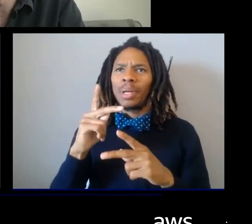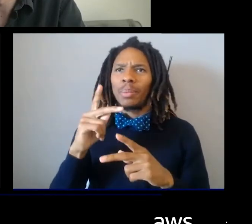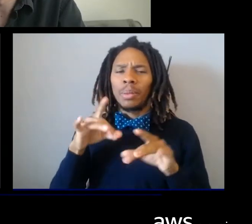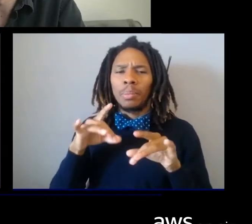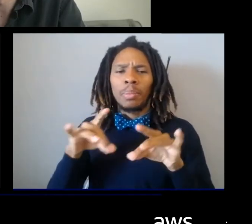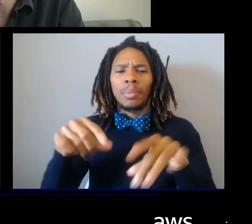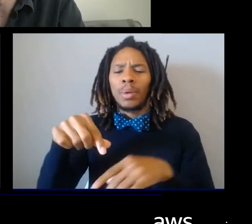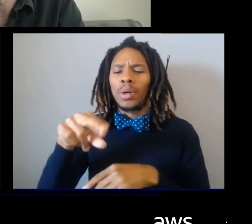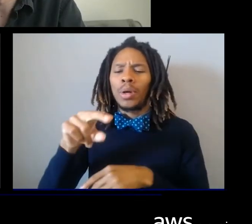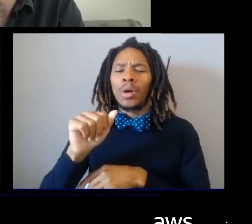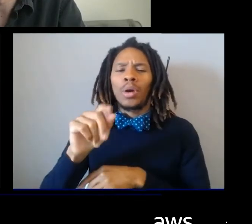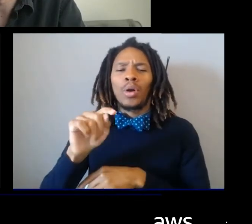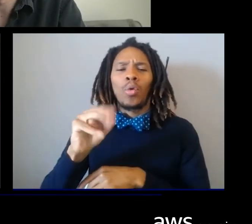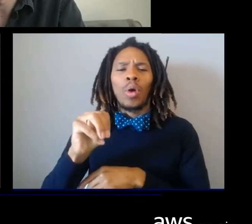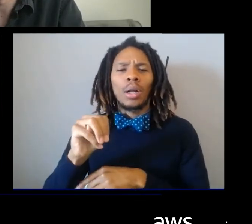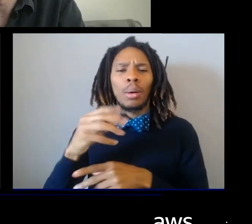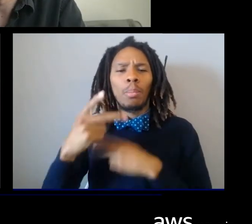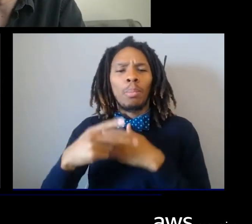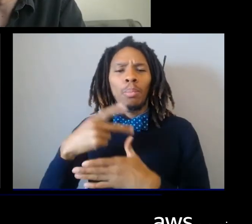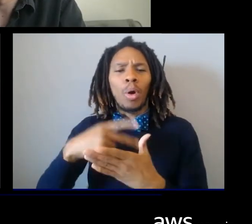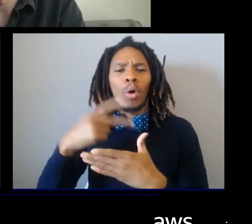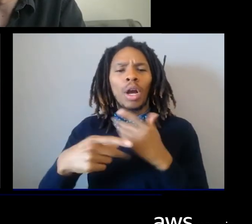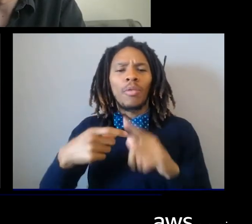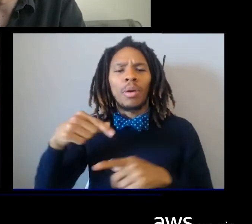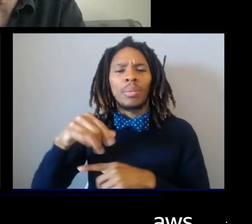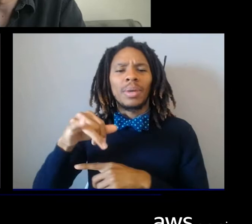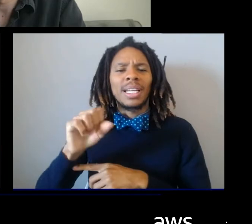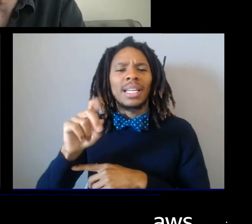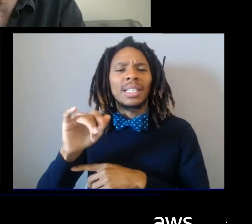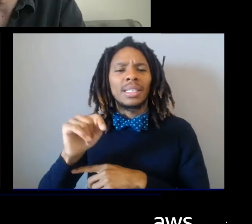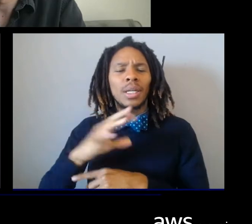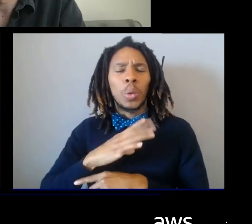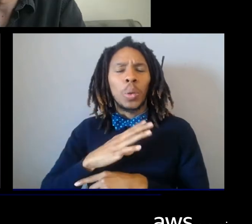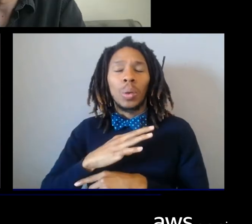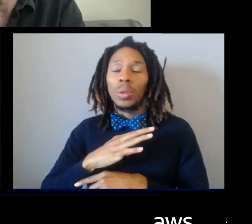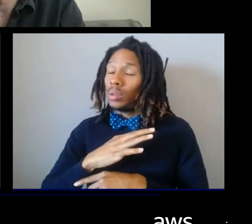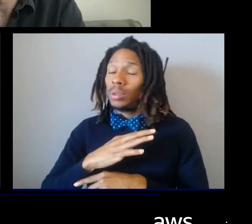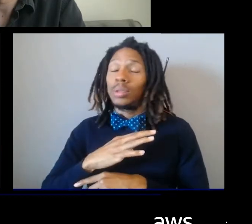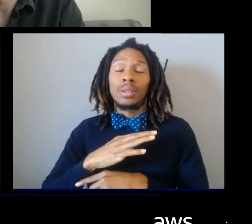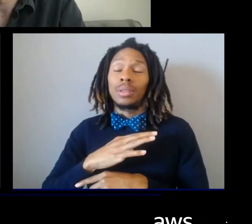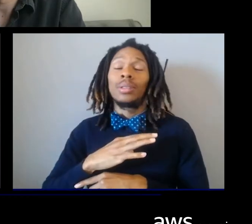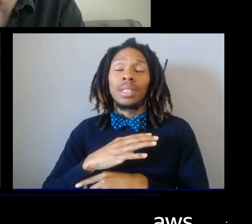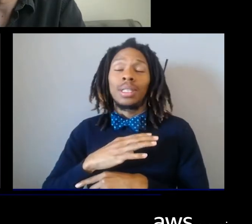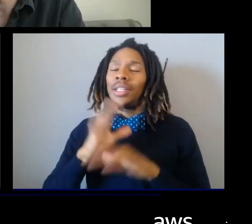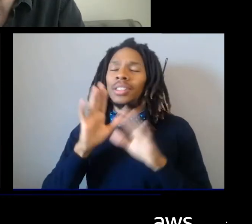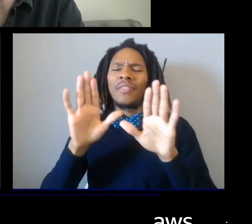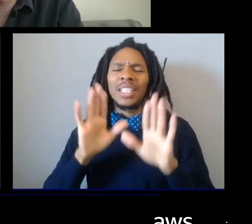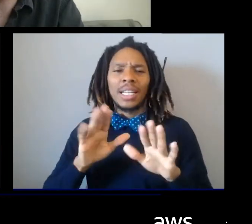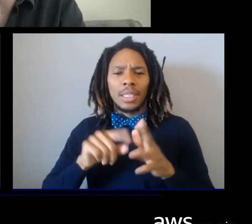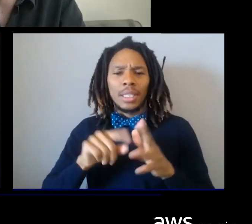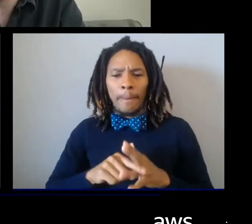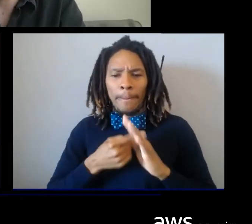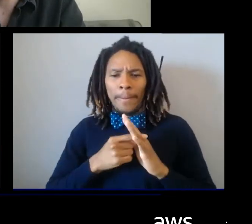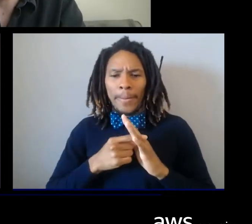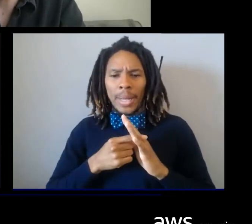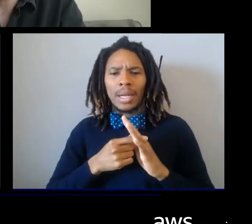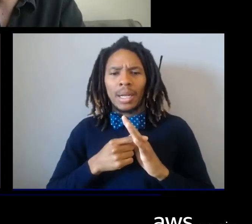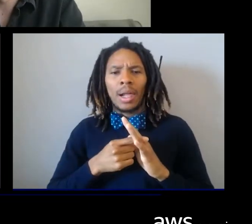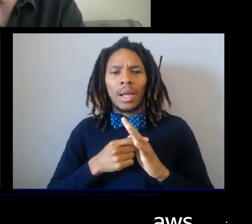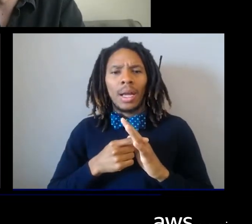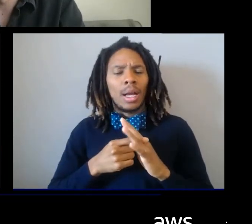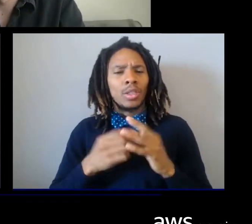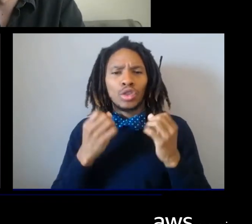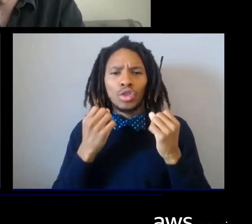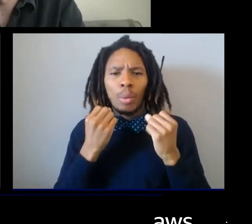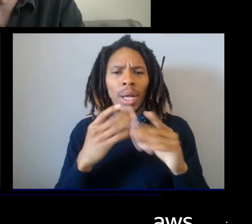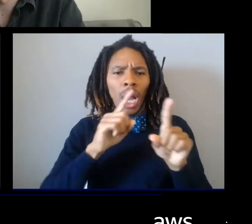first from Qiskit. It's a real it's a fantastic entry point, and so many awesome modules